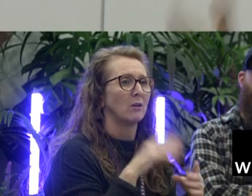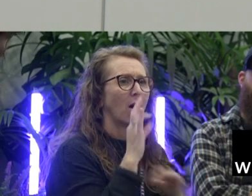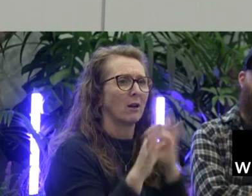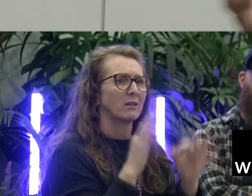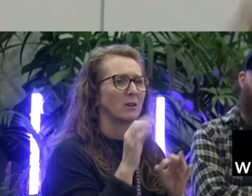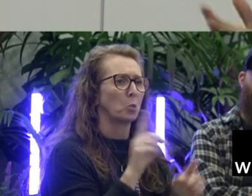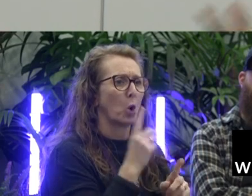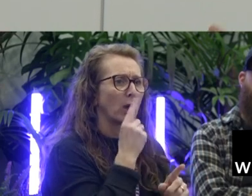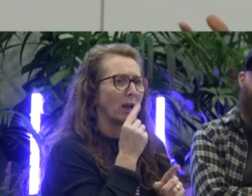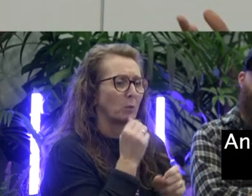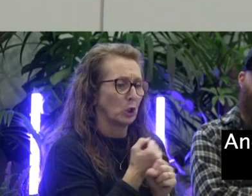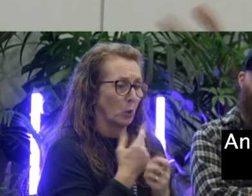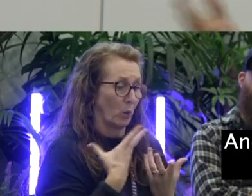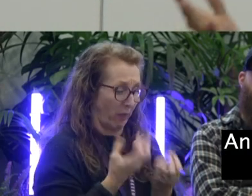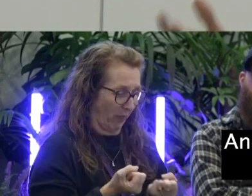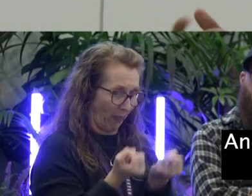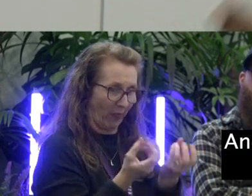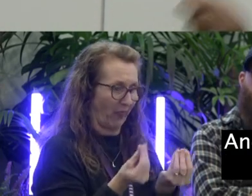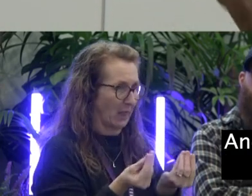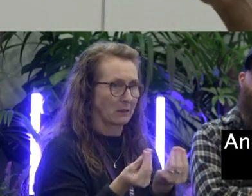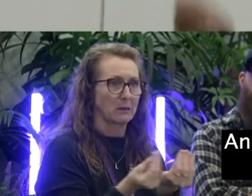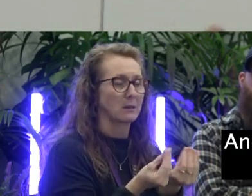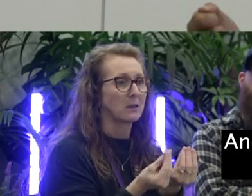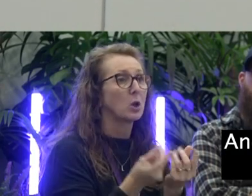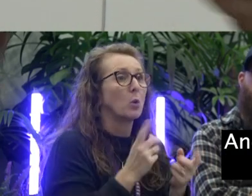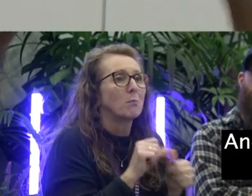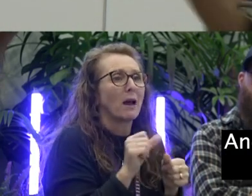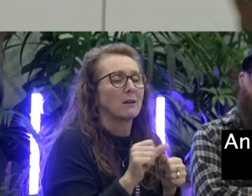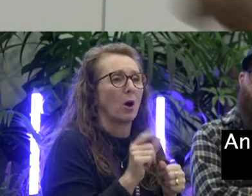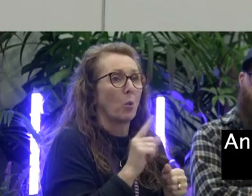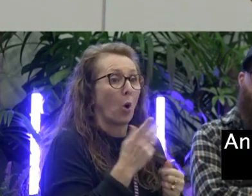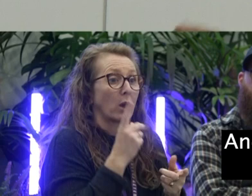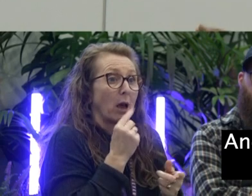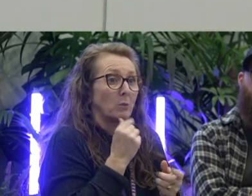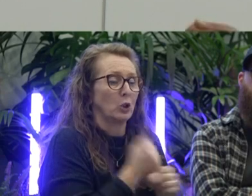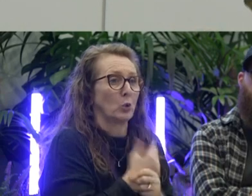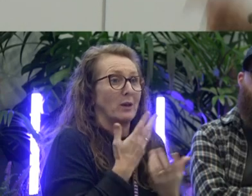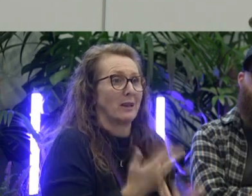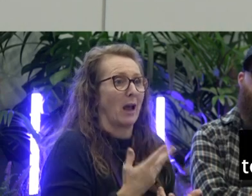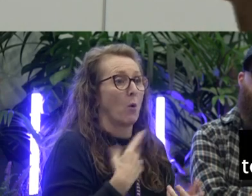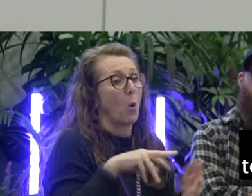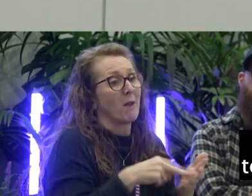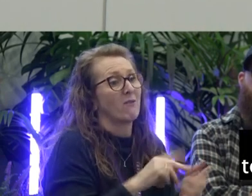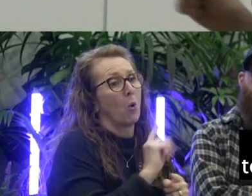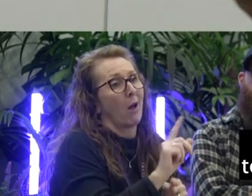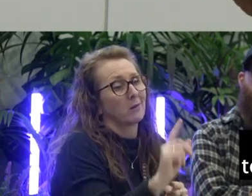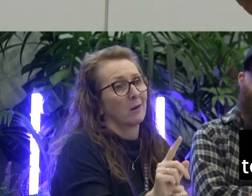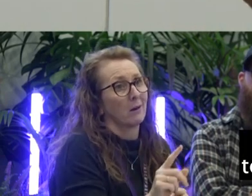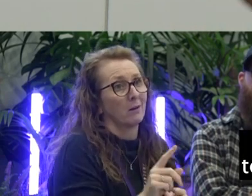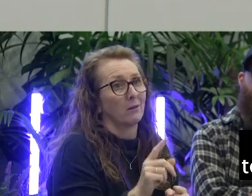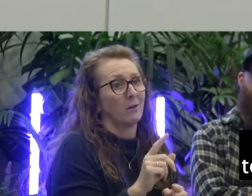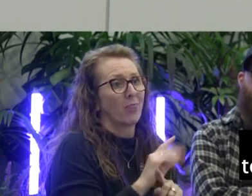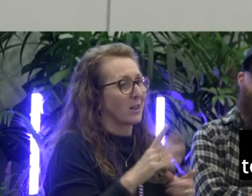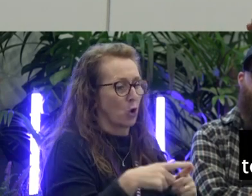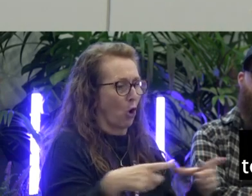well, what can we do with what we have? And even better, what can we do now and what can we plan for later? That is not a blank